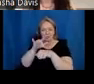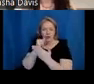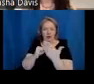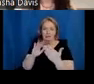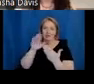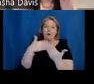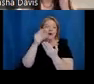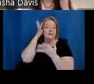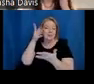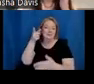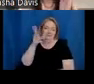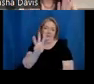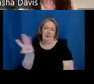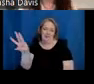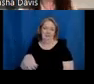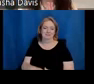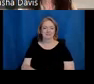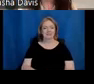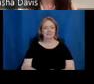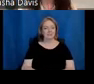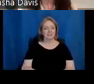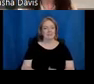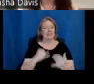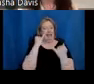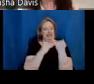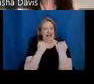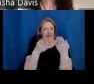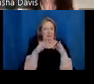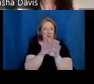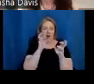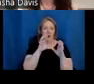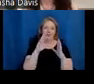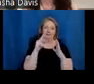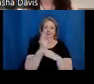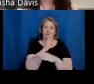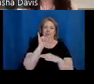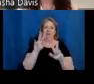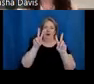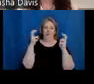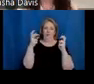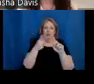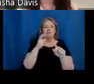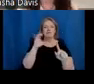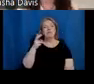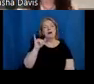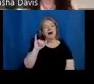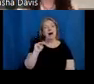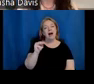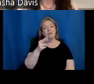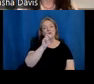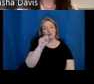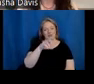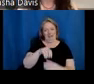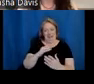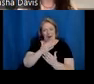And I would like to end with this quote by Chaim Gross from our archives. And